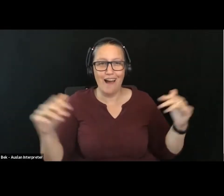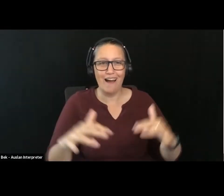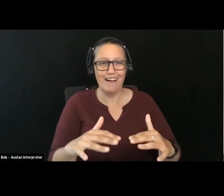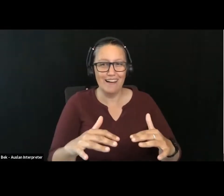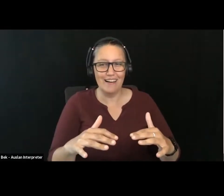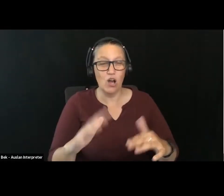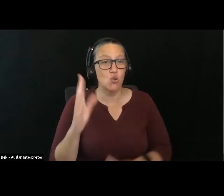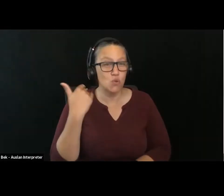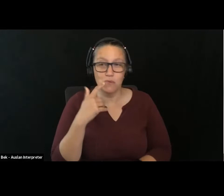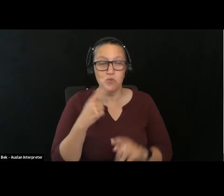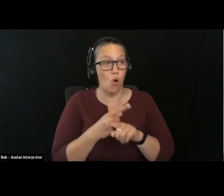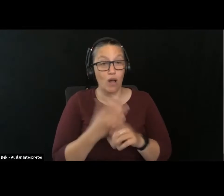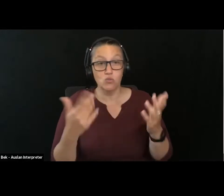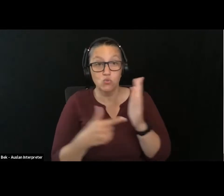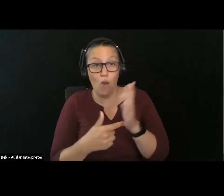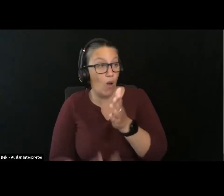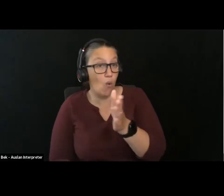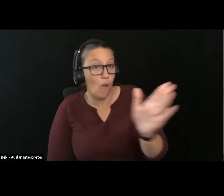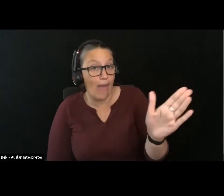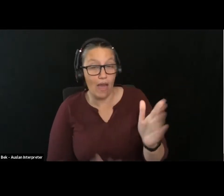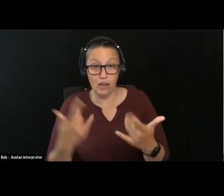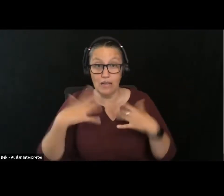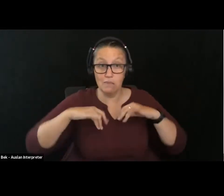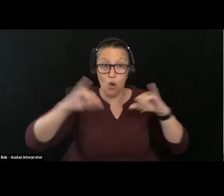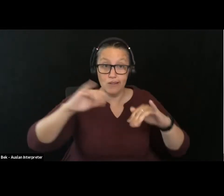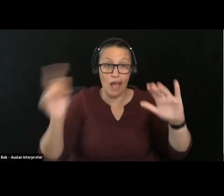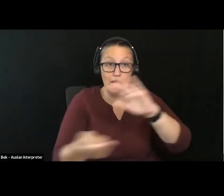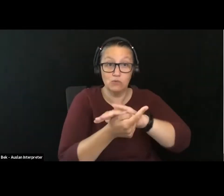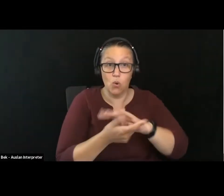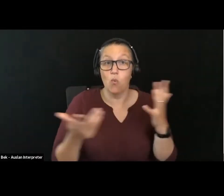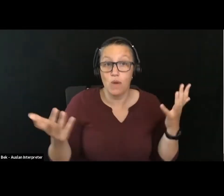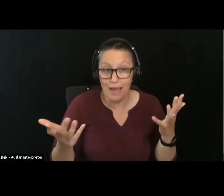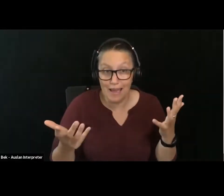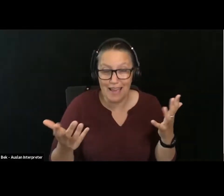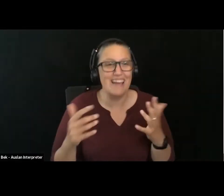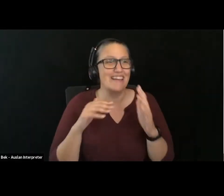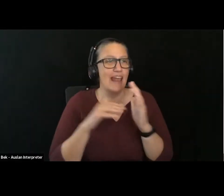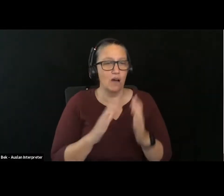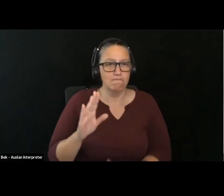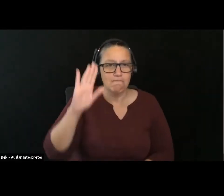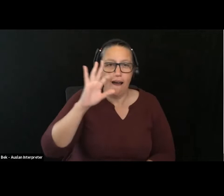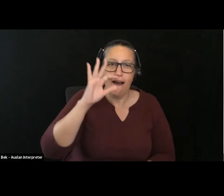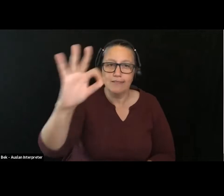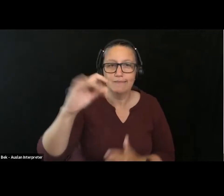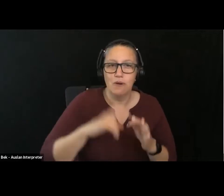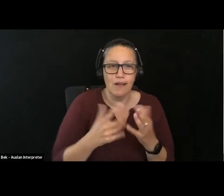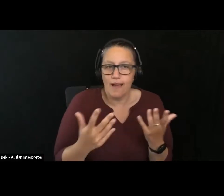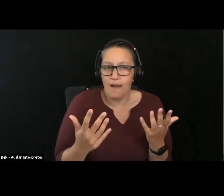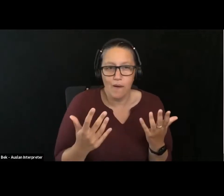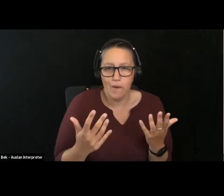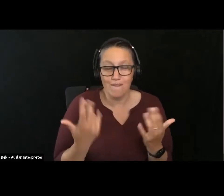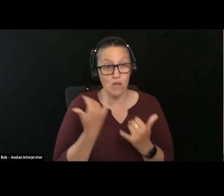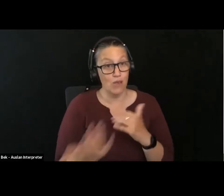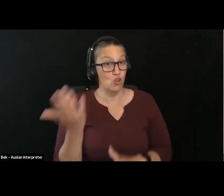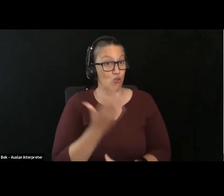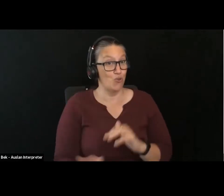the locations of the toilets and emergency procedures. It's now about how you ask questions. It's very novel for